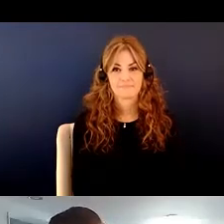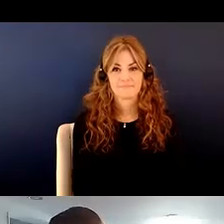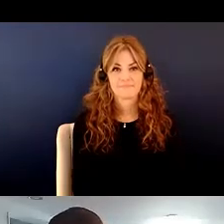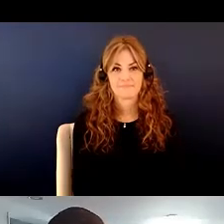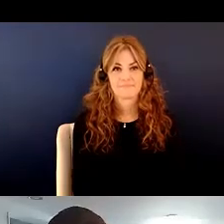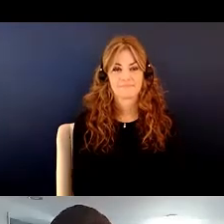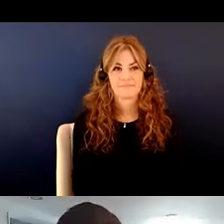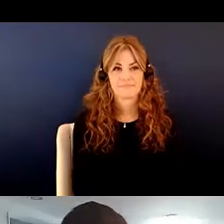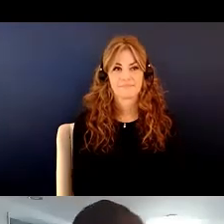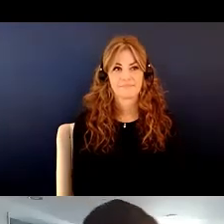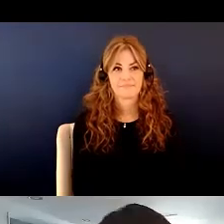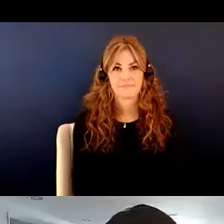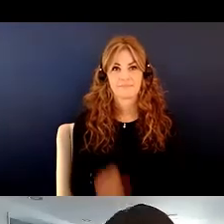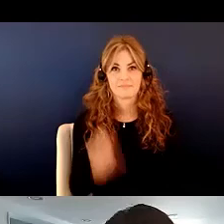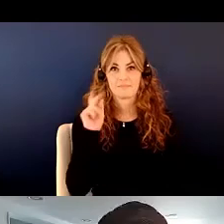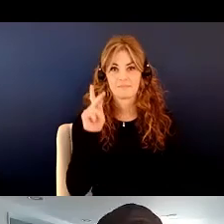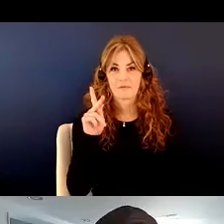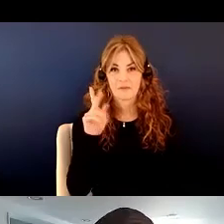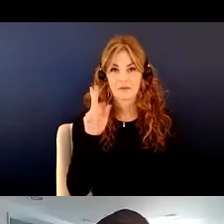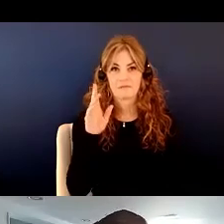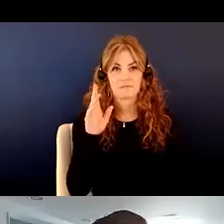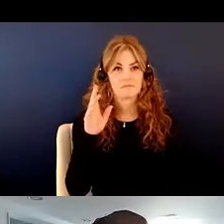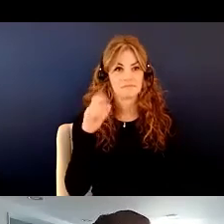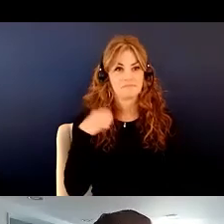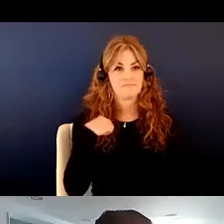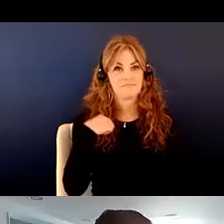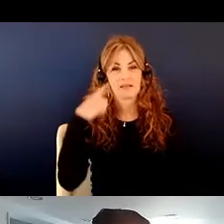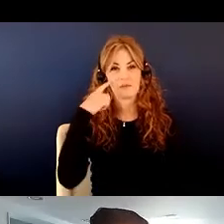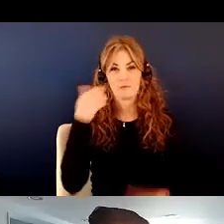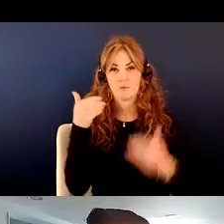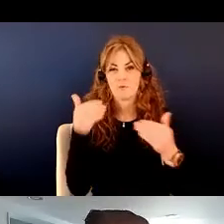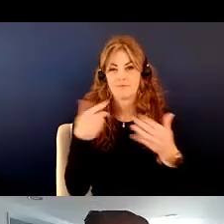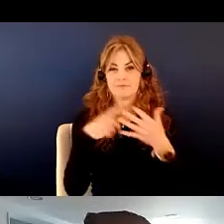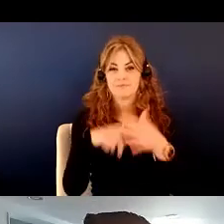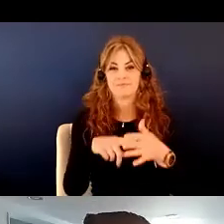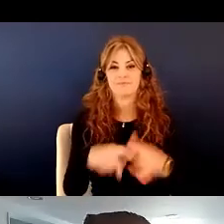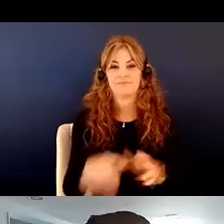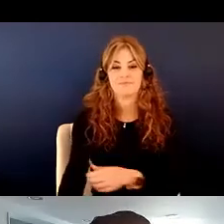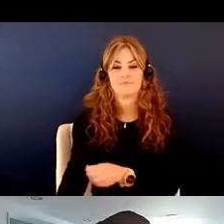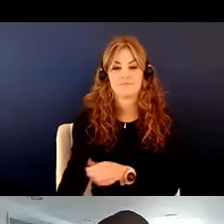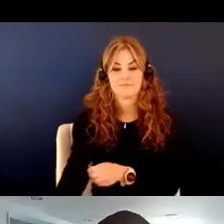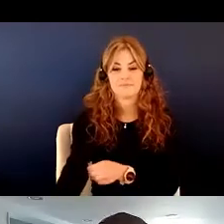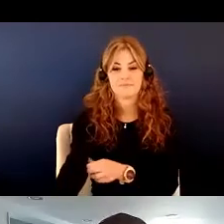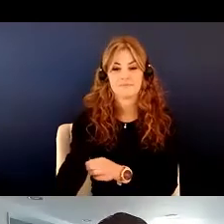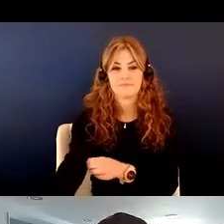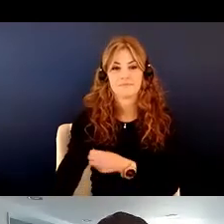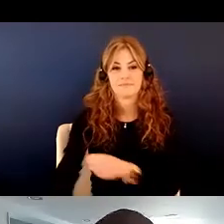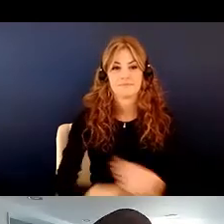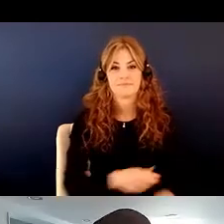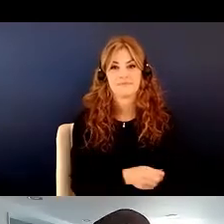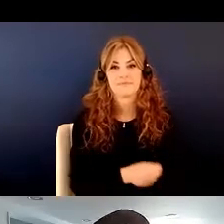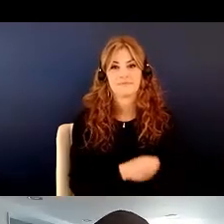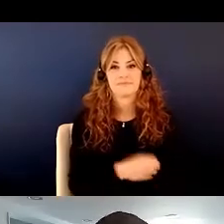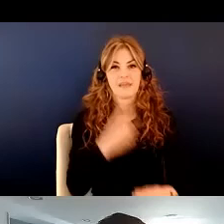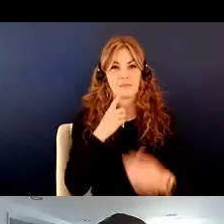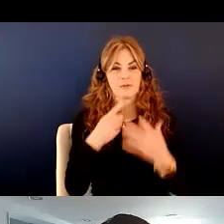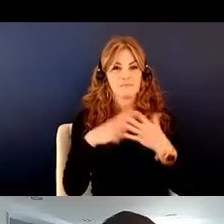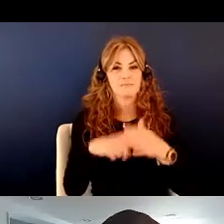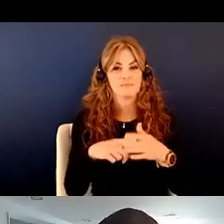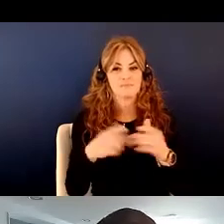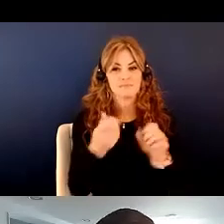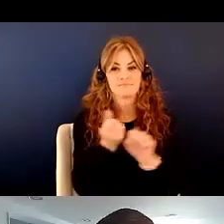Okay, I think we're going to get restarted here, or at least I'm going to launch us back in, so make sure we